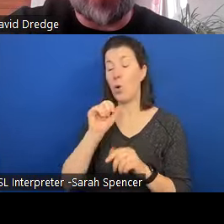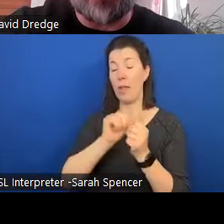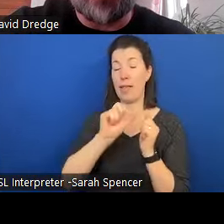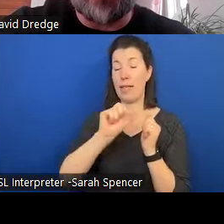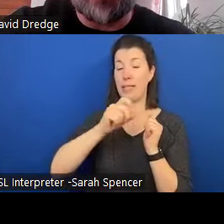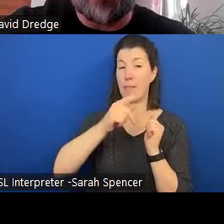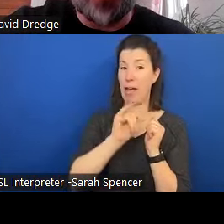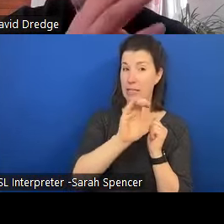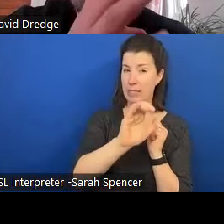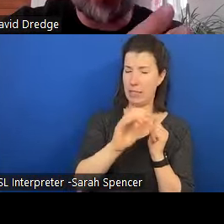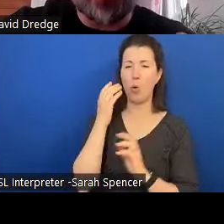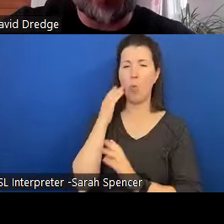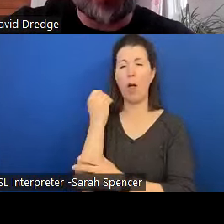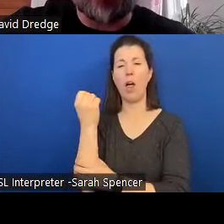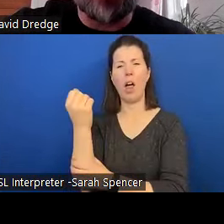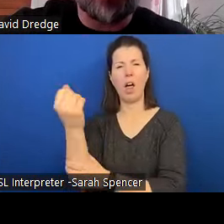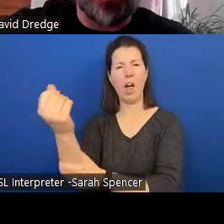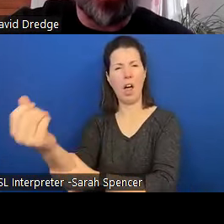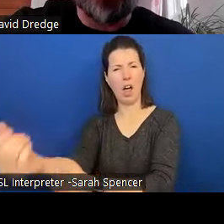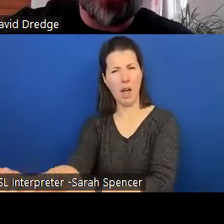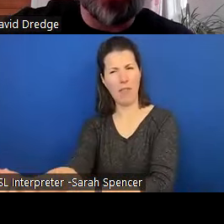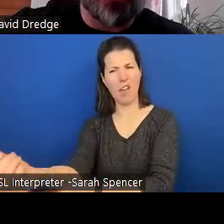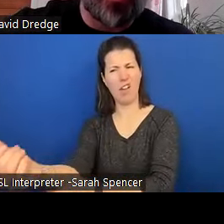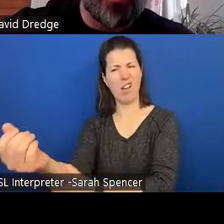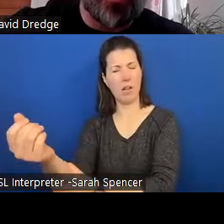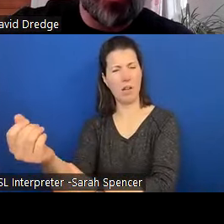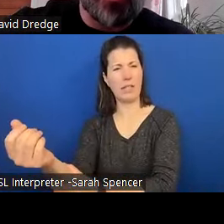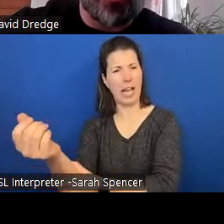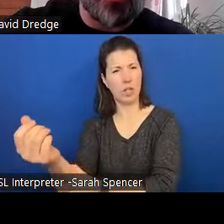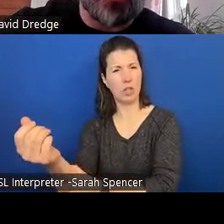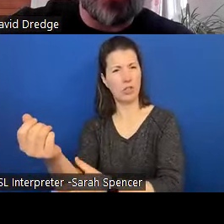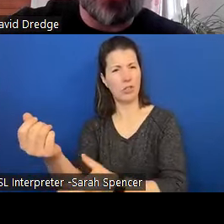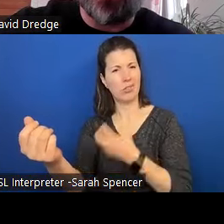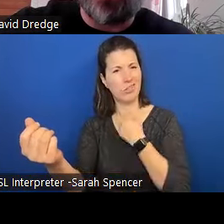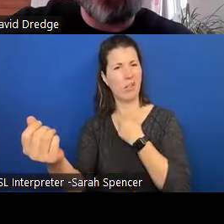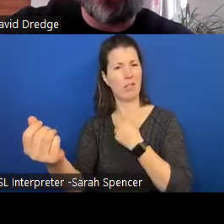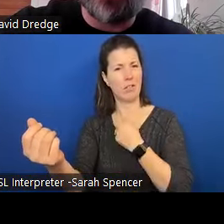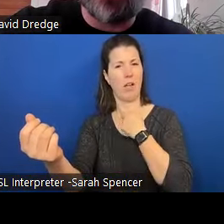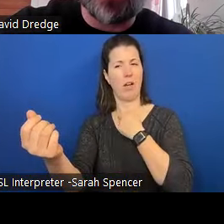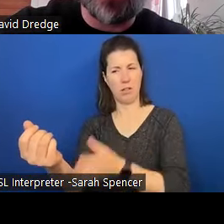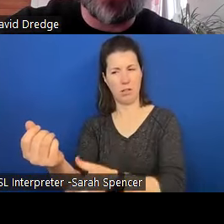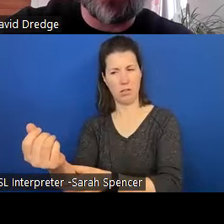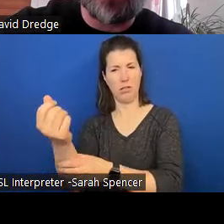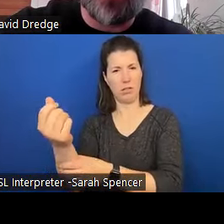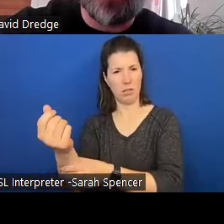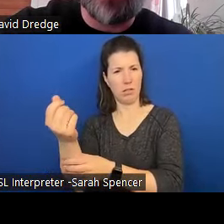a brief increase in tone as you arrange the joint